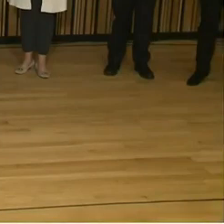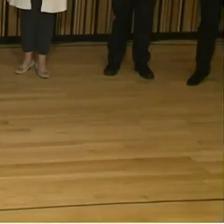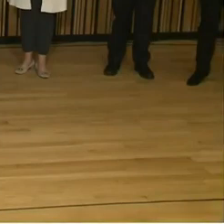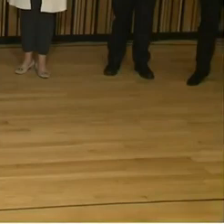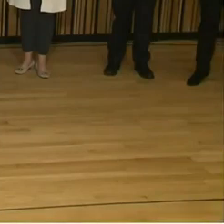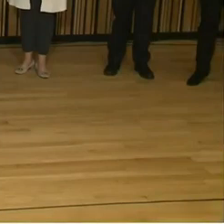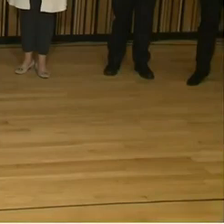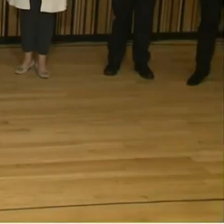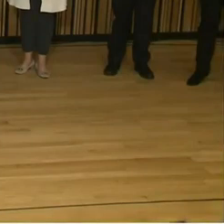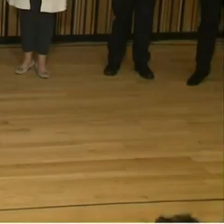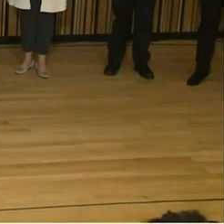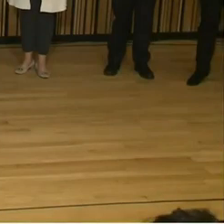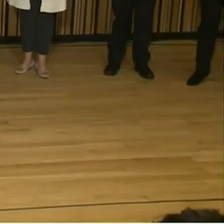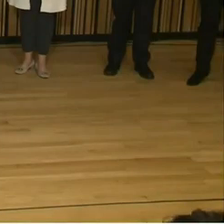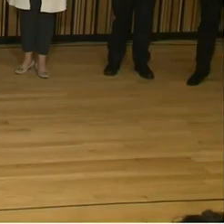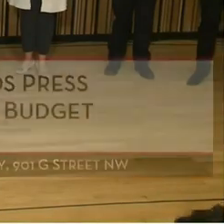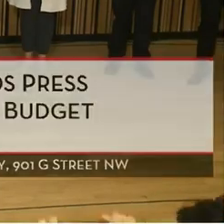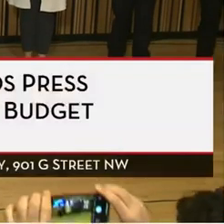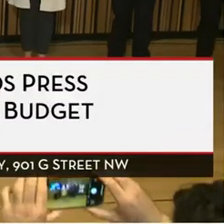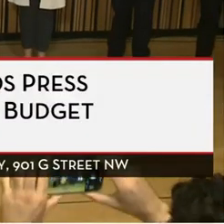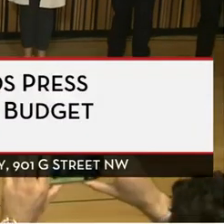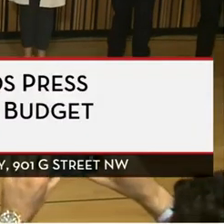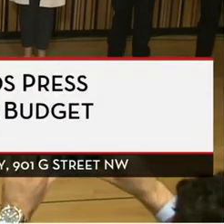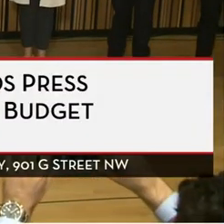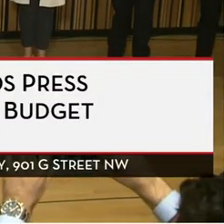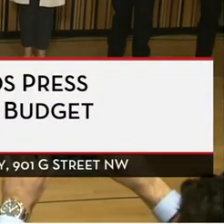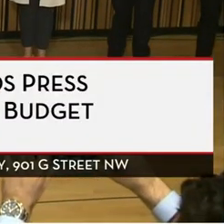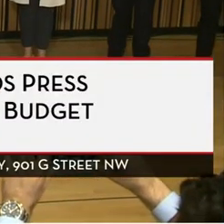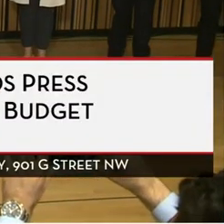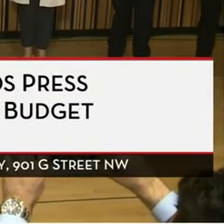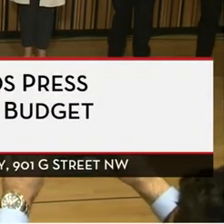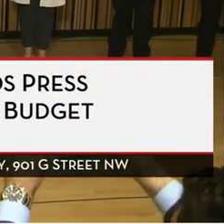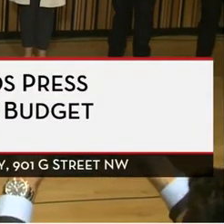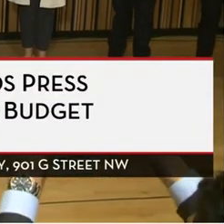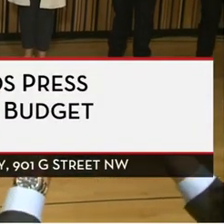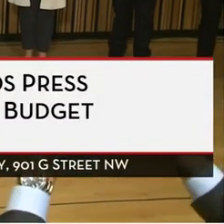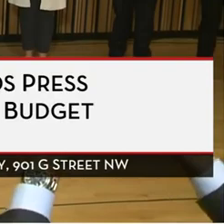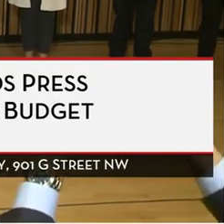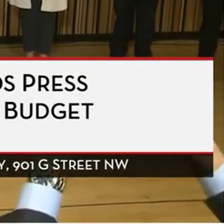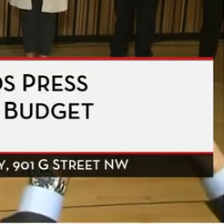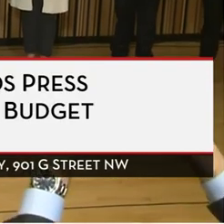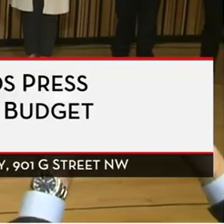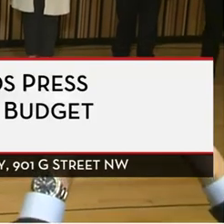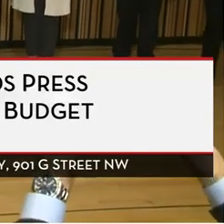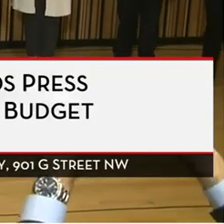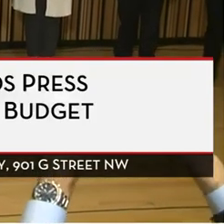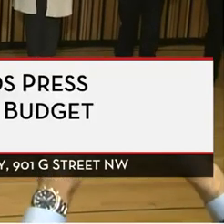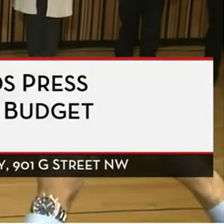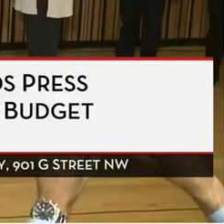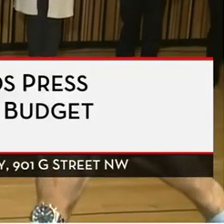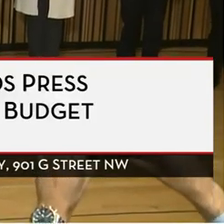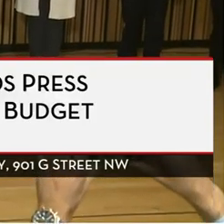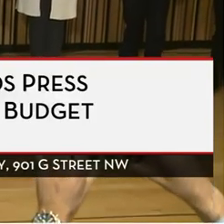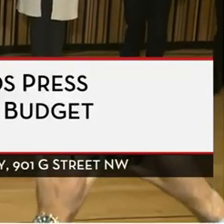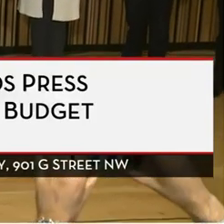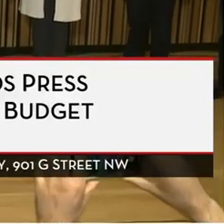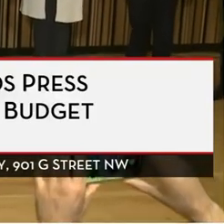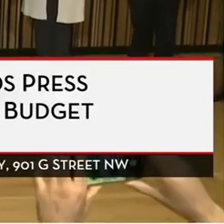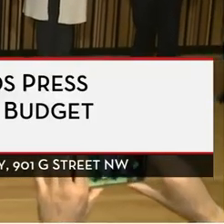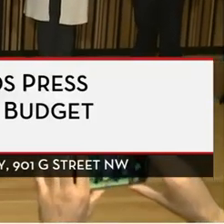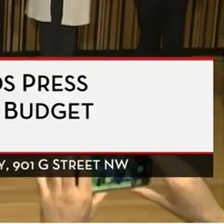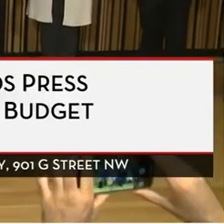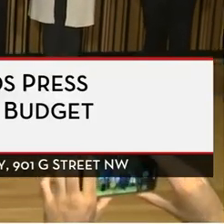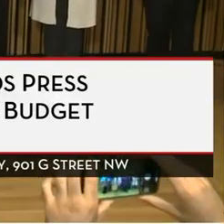Good morning. I'm Muriel Bowser. We are located in the Martin Luther King Jr. Memorial Library. I'm joined by members of